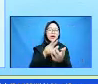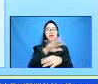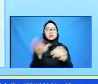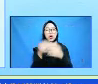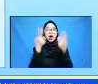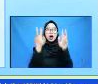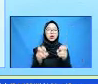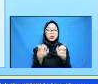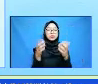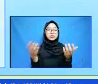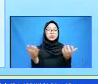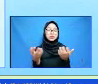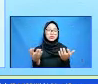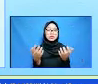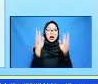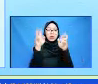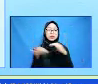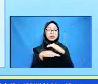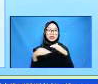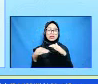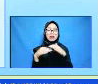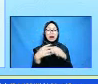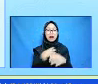right-based approach. The secondly,